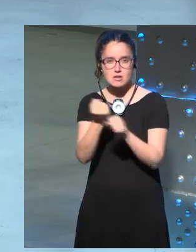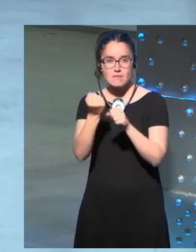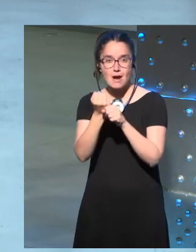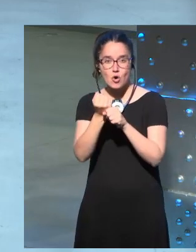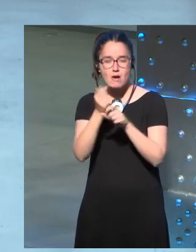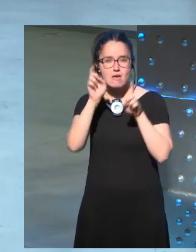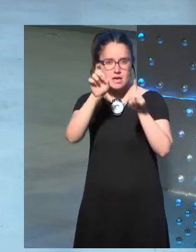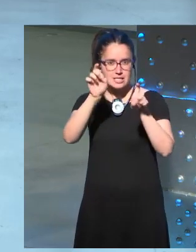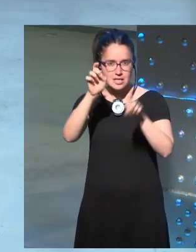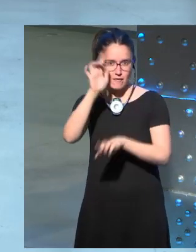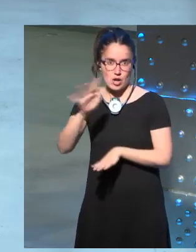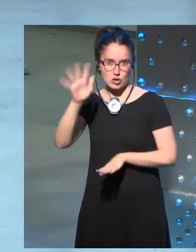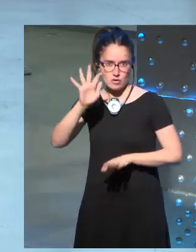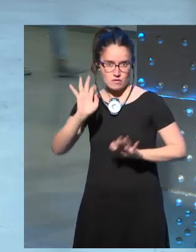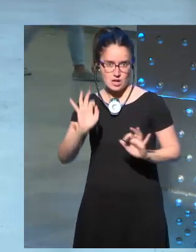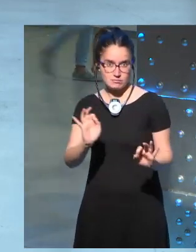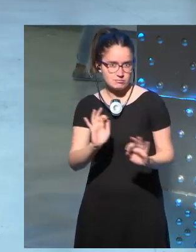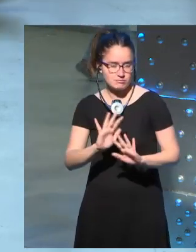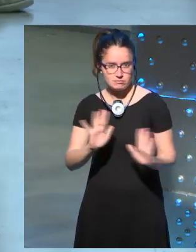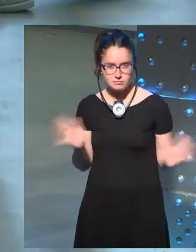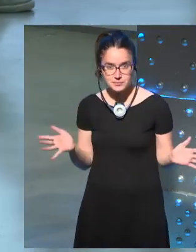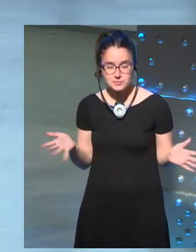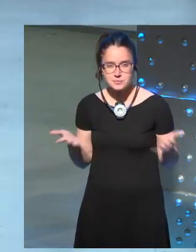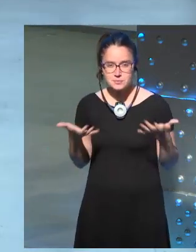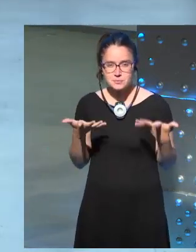person that teaches philosophy.